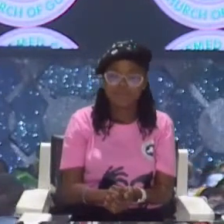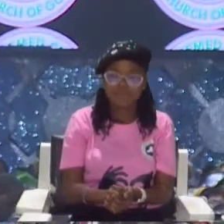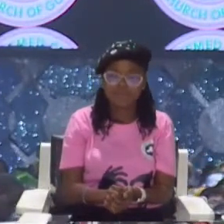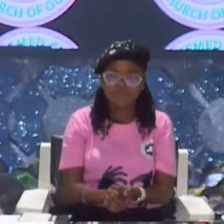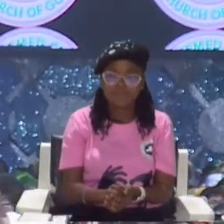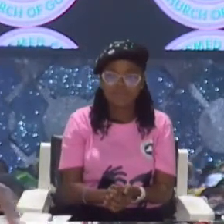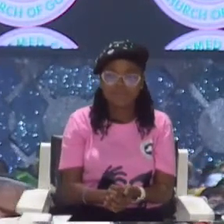Okay.